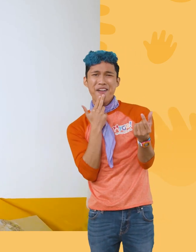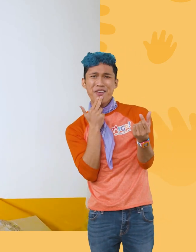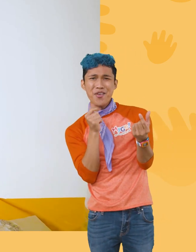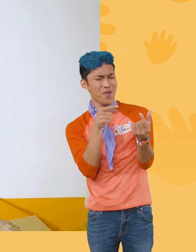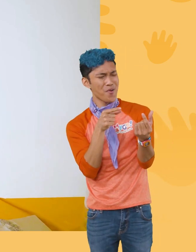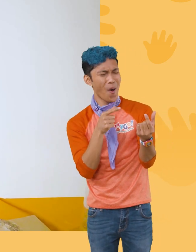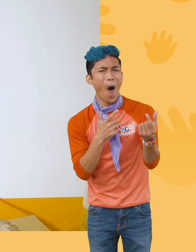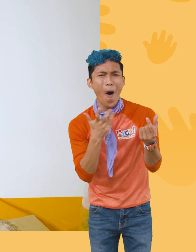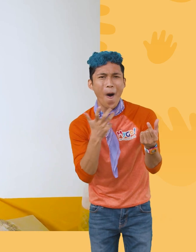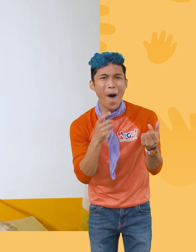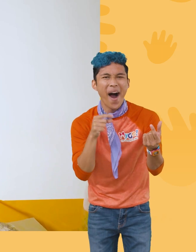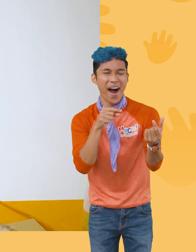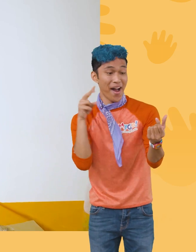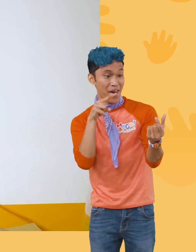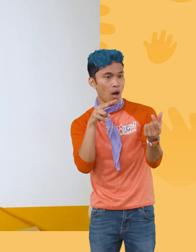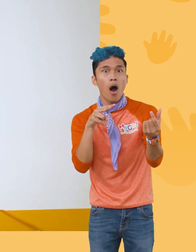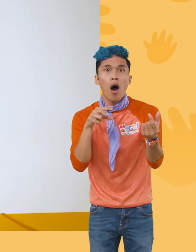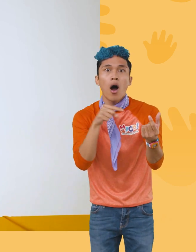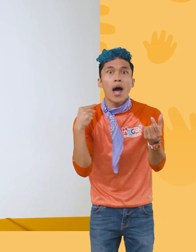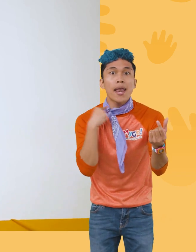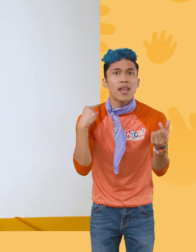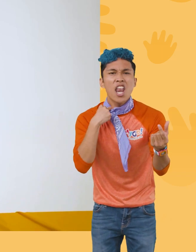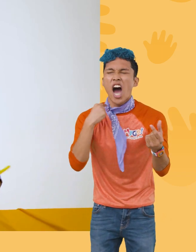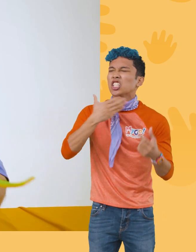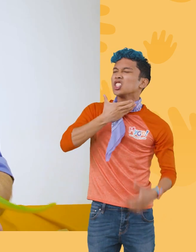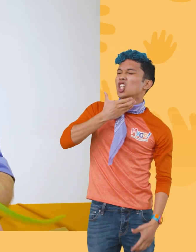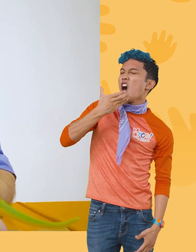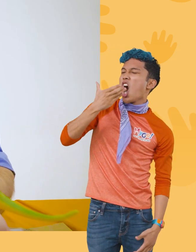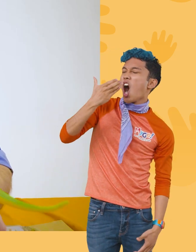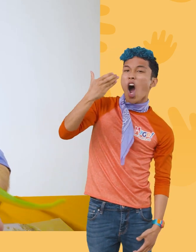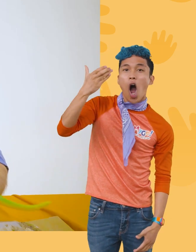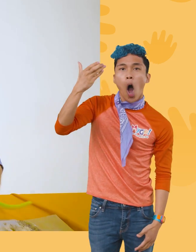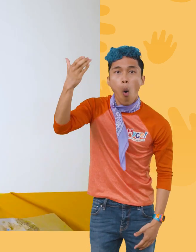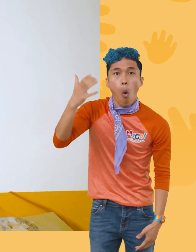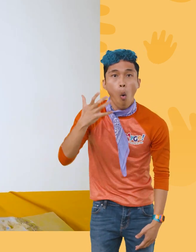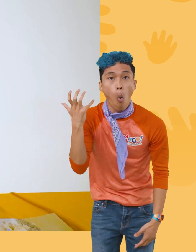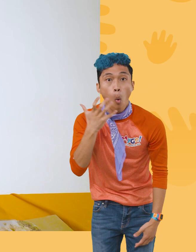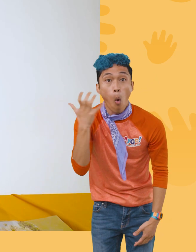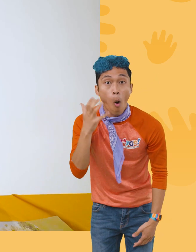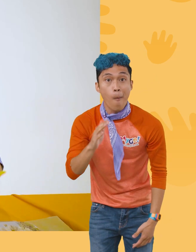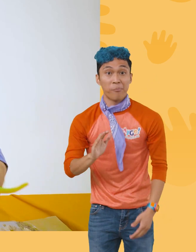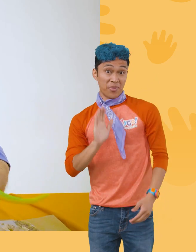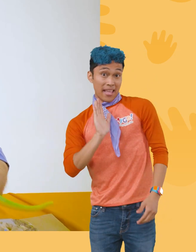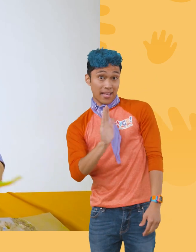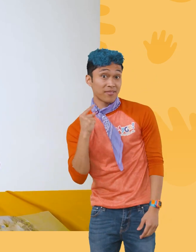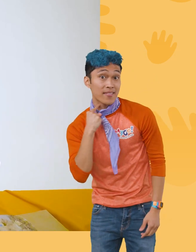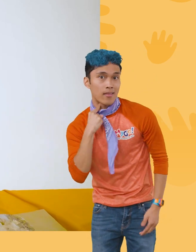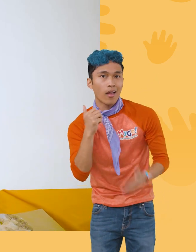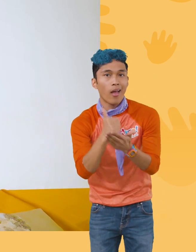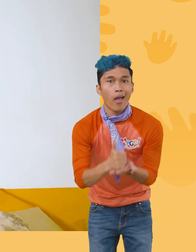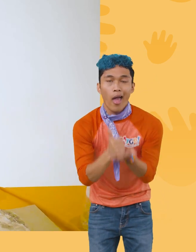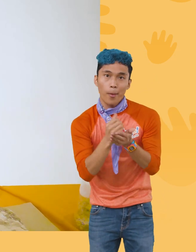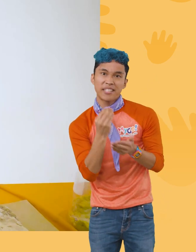cute dinosaur. Whoa, look at its long neck. Whoa. Its long neck is really